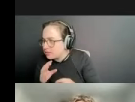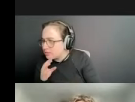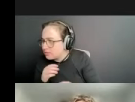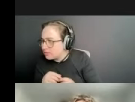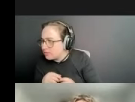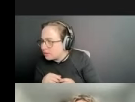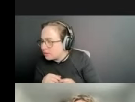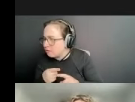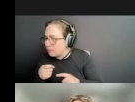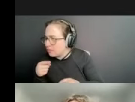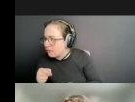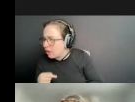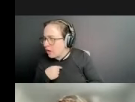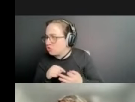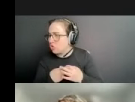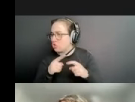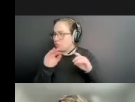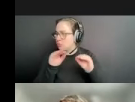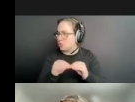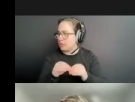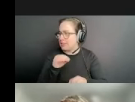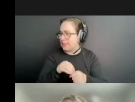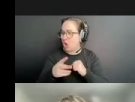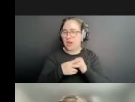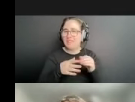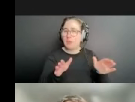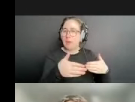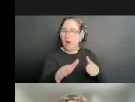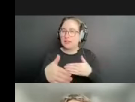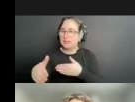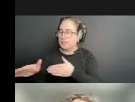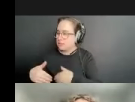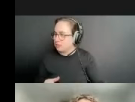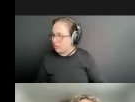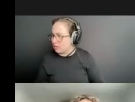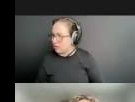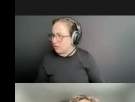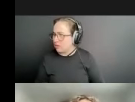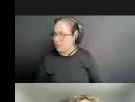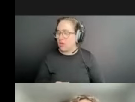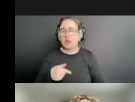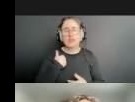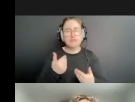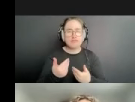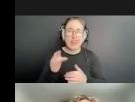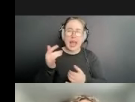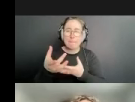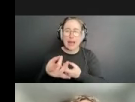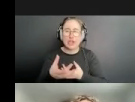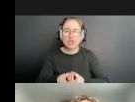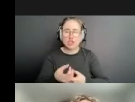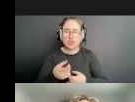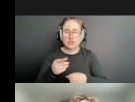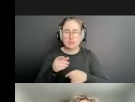from there, I started putting everything in archival boxes. I do the two ring, which is a binder like a notebook, but it's an archival